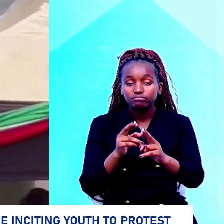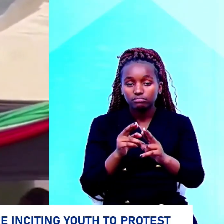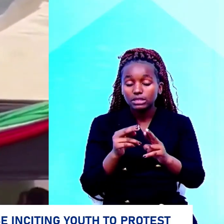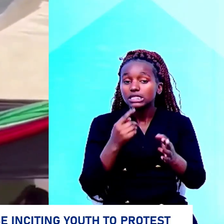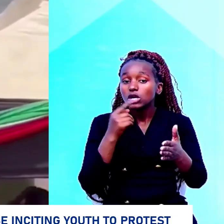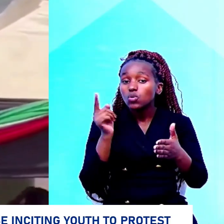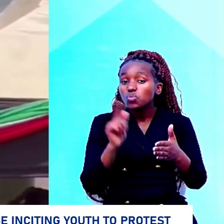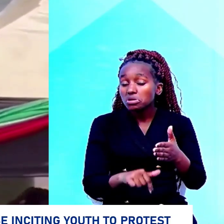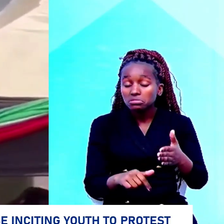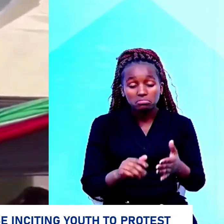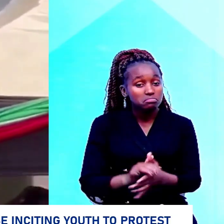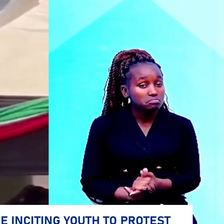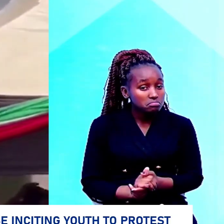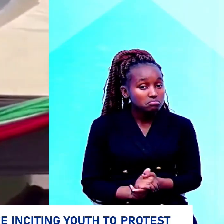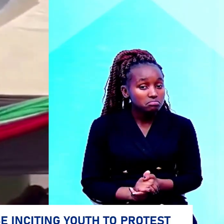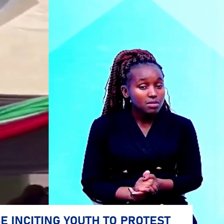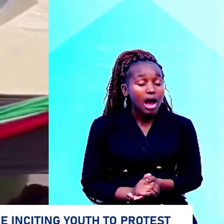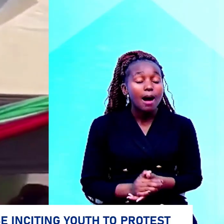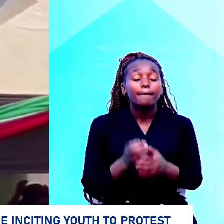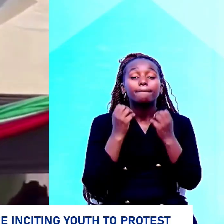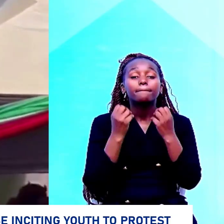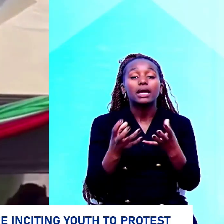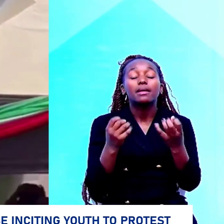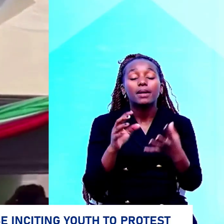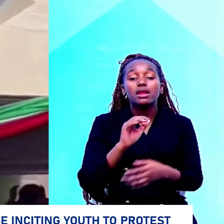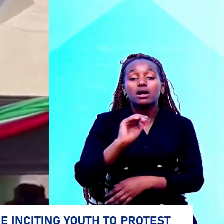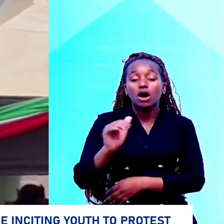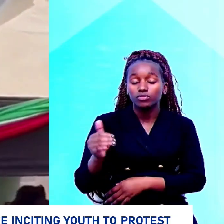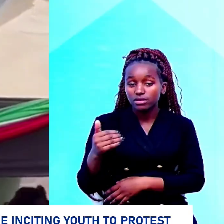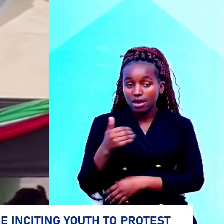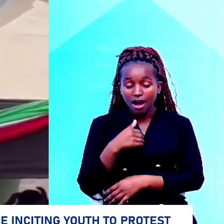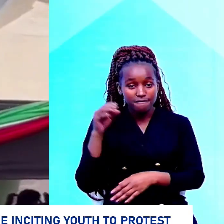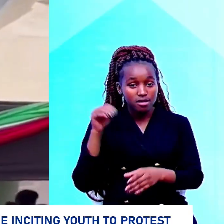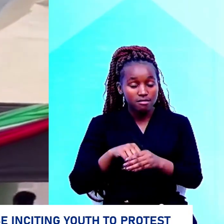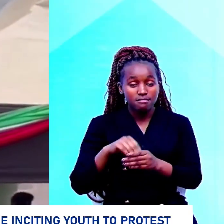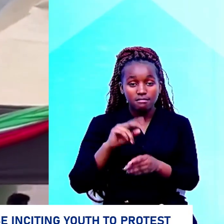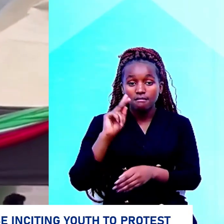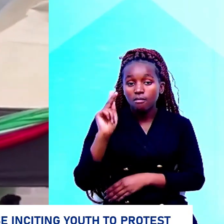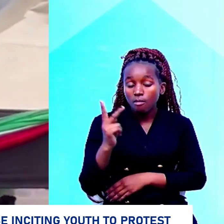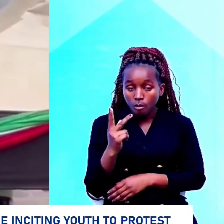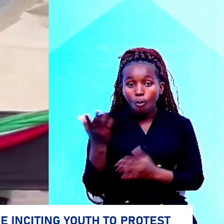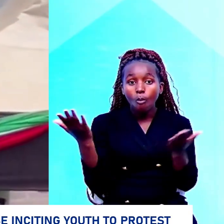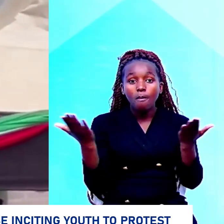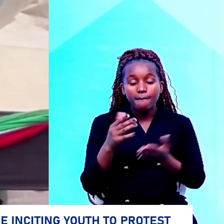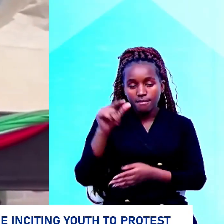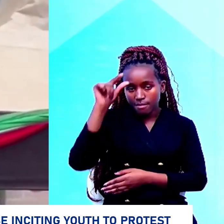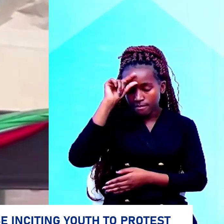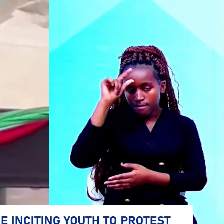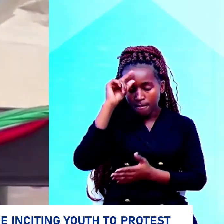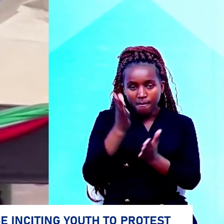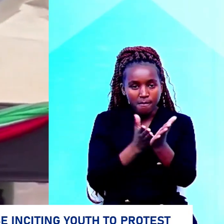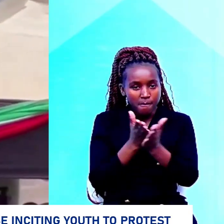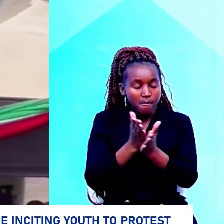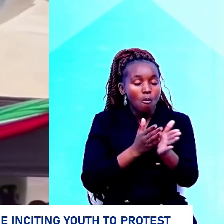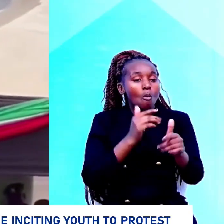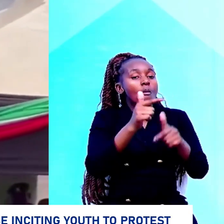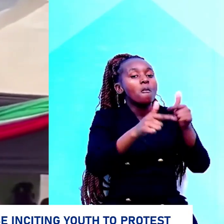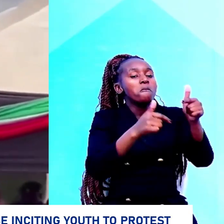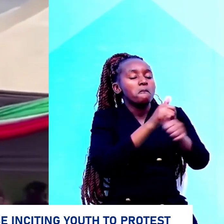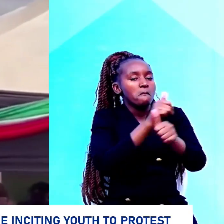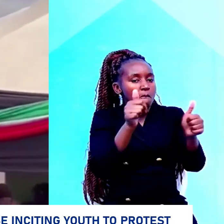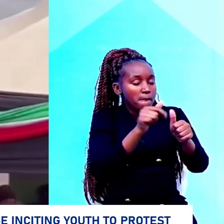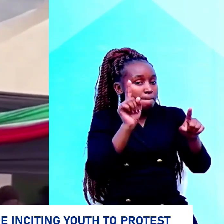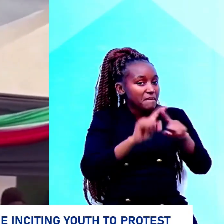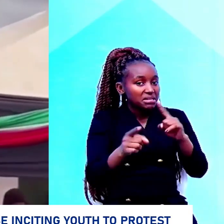are many counties across the Republic of Kenya where the government services are going on